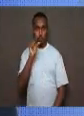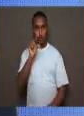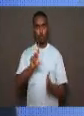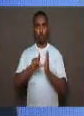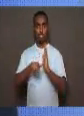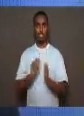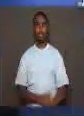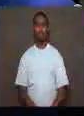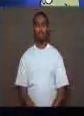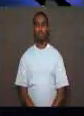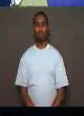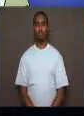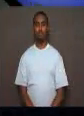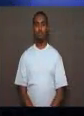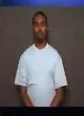few minutes.